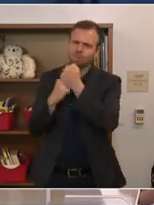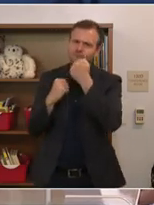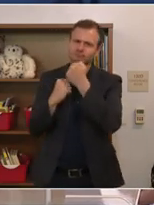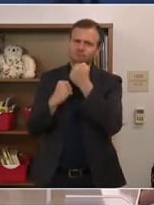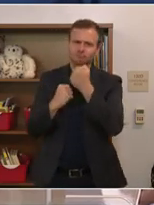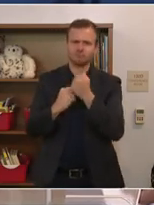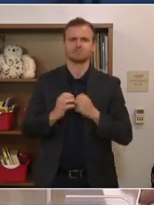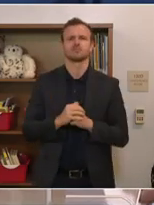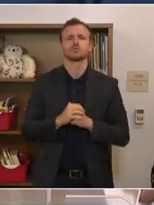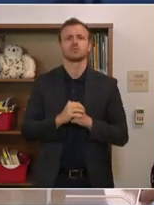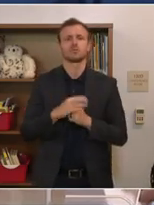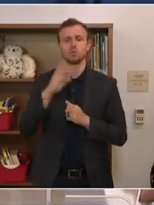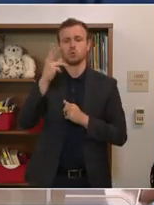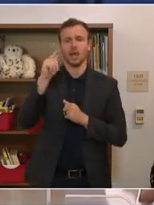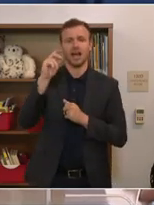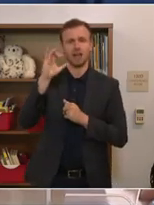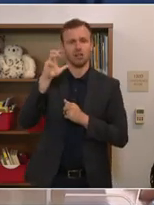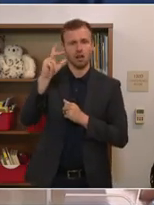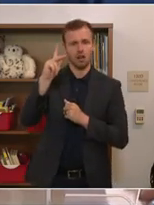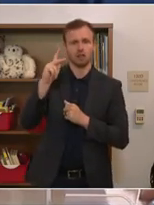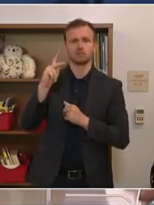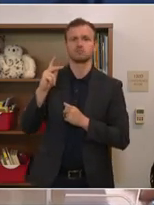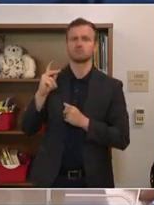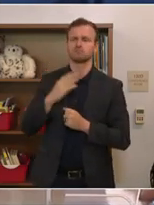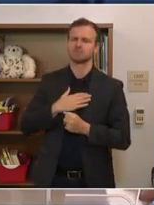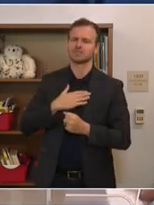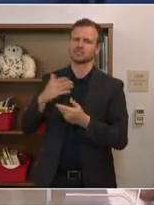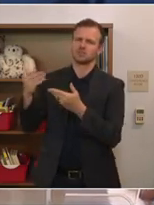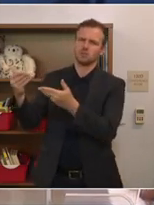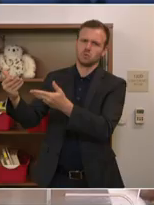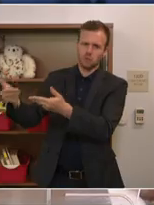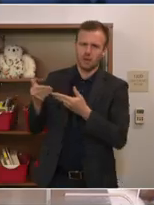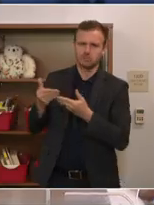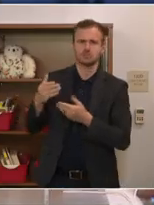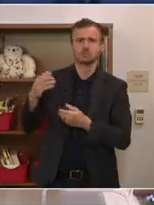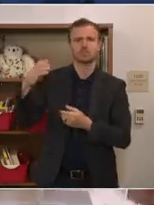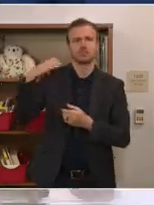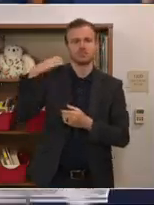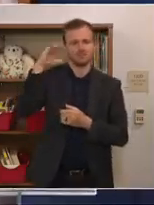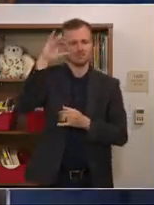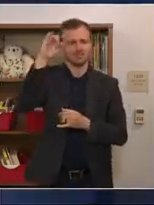warm welcome to our leader of Capitol, Mayor Muriel Bowser.